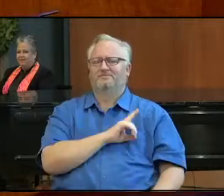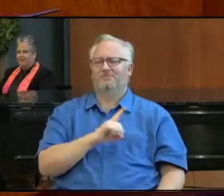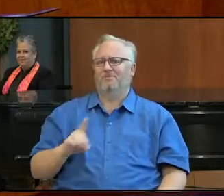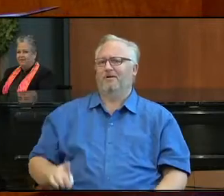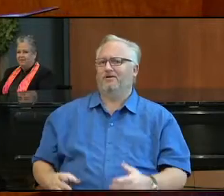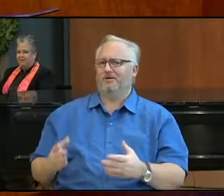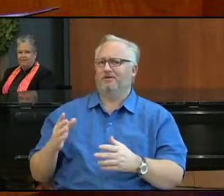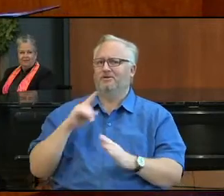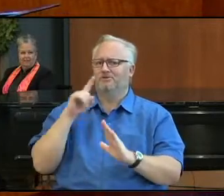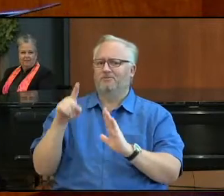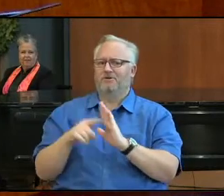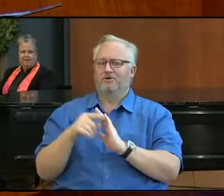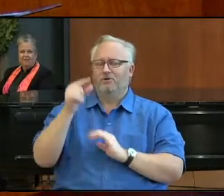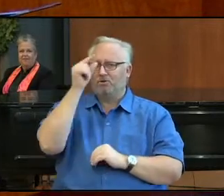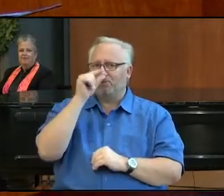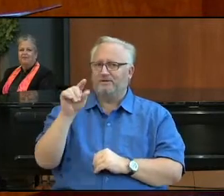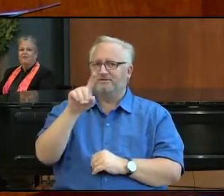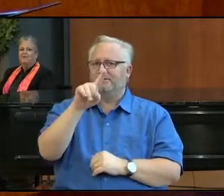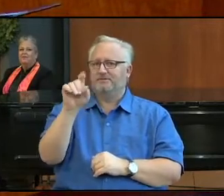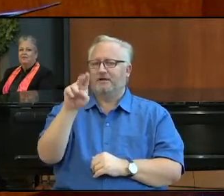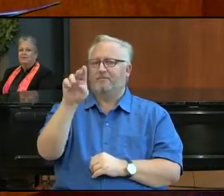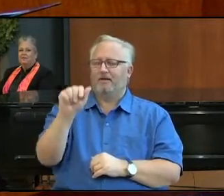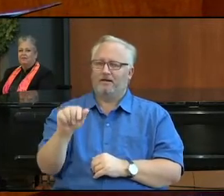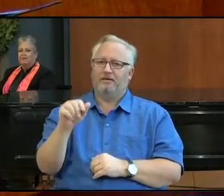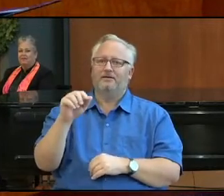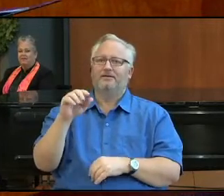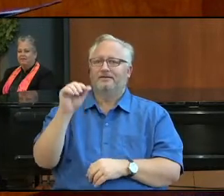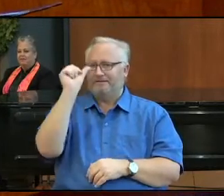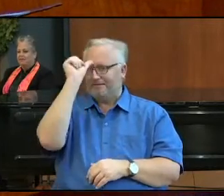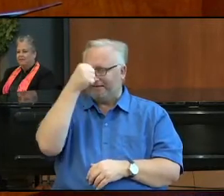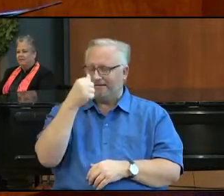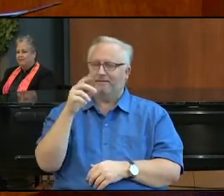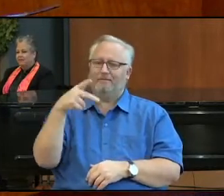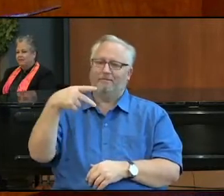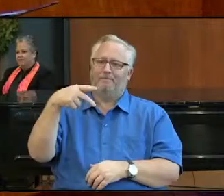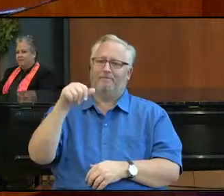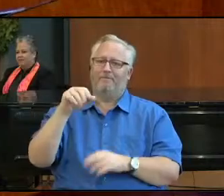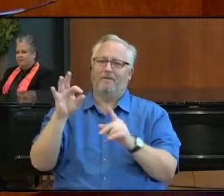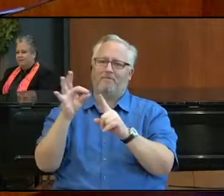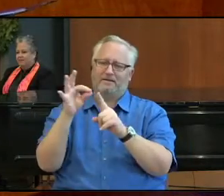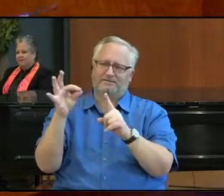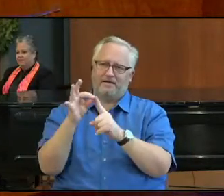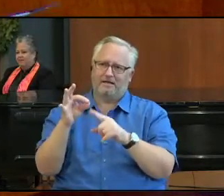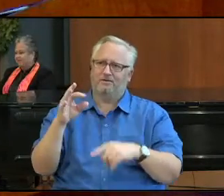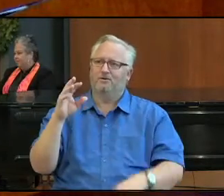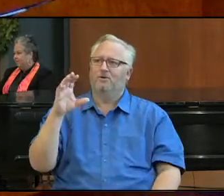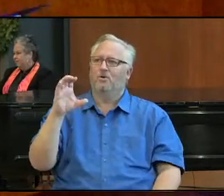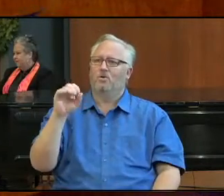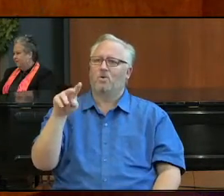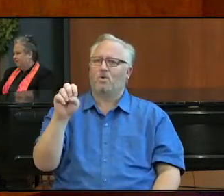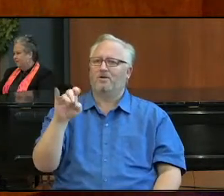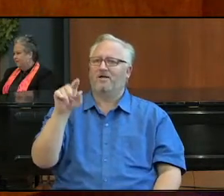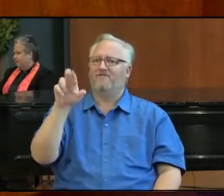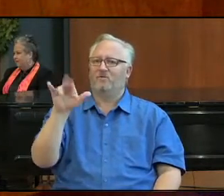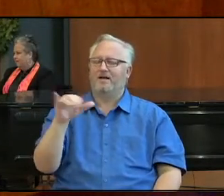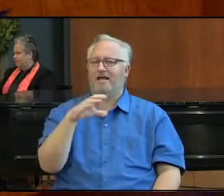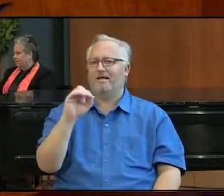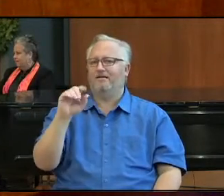Greece, Zambia, India, Pakistan, Kenya, Sudan, Cote d'Ivoire, and the